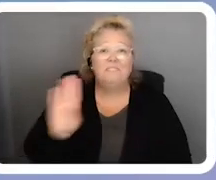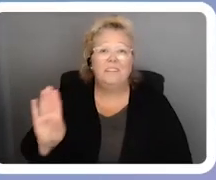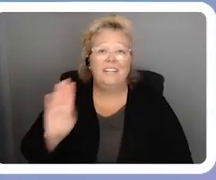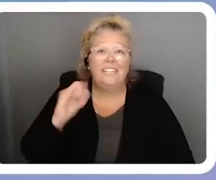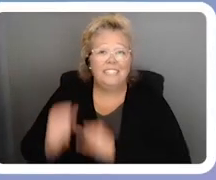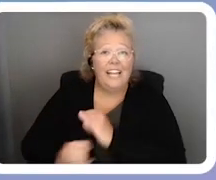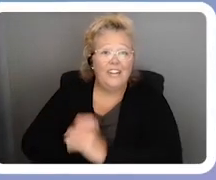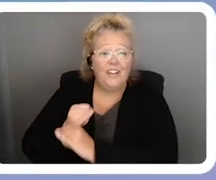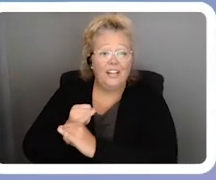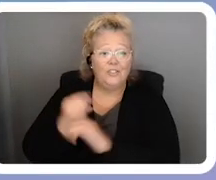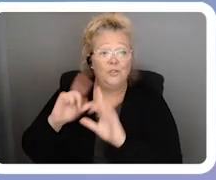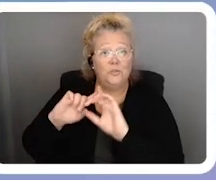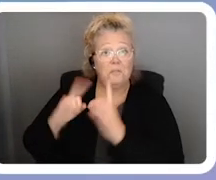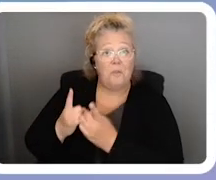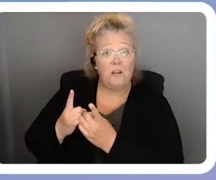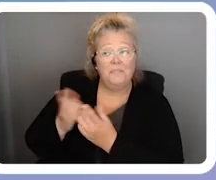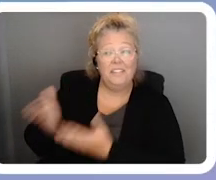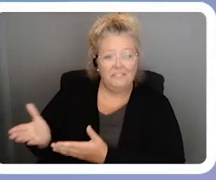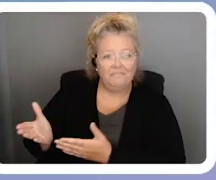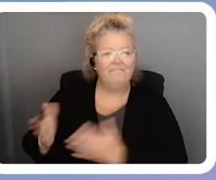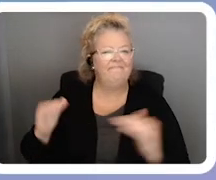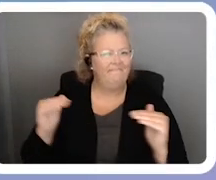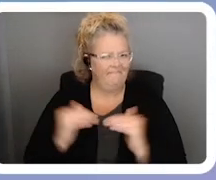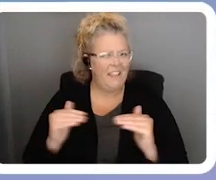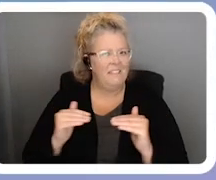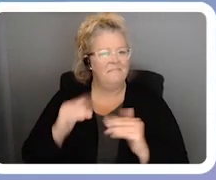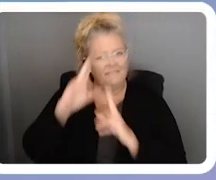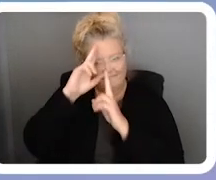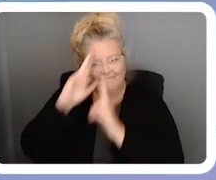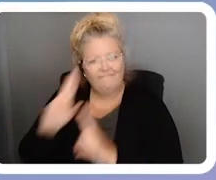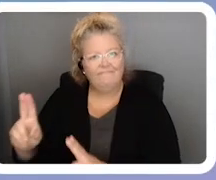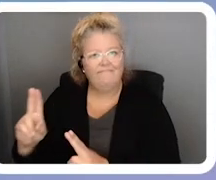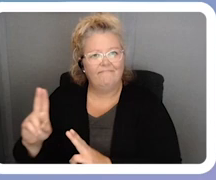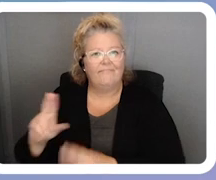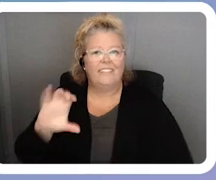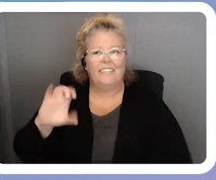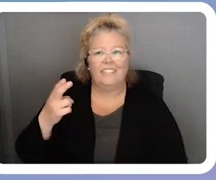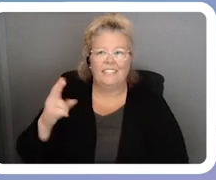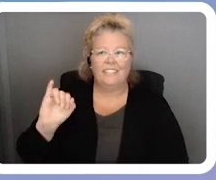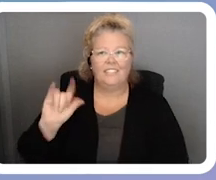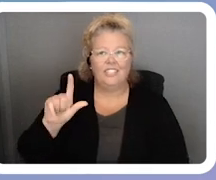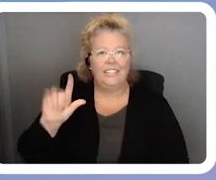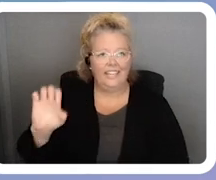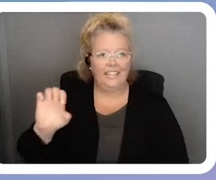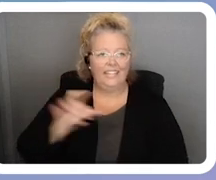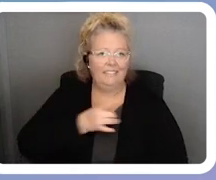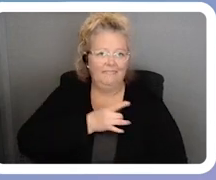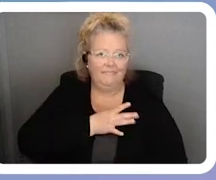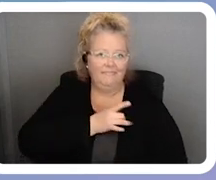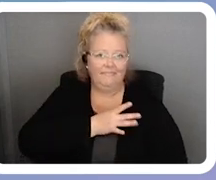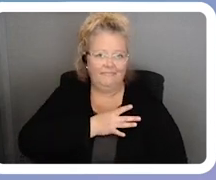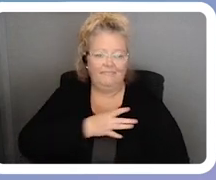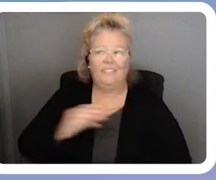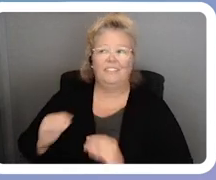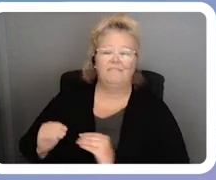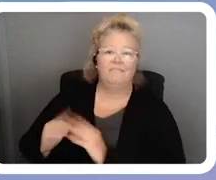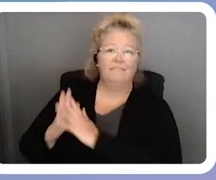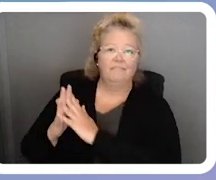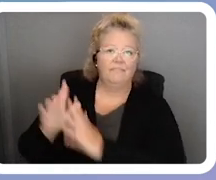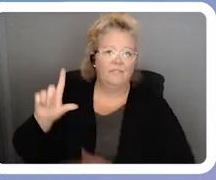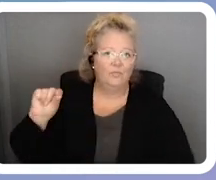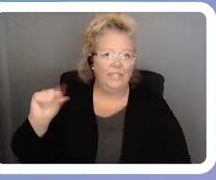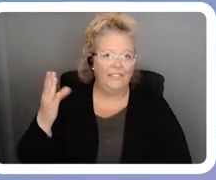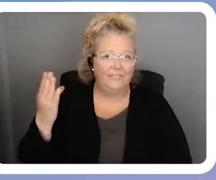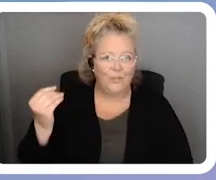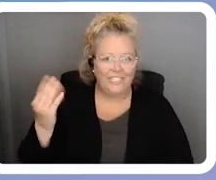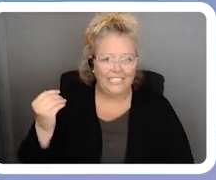Best Buddies International Department is equally pleased to honor Best Buddies Chile, launched in 2014,